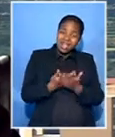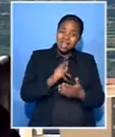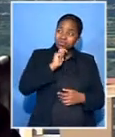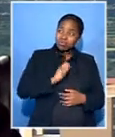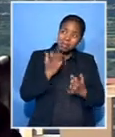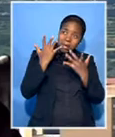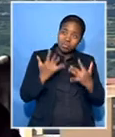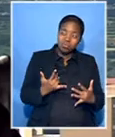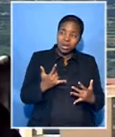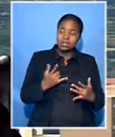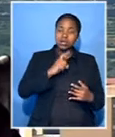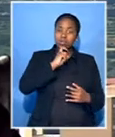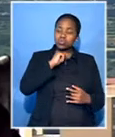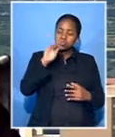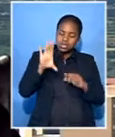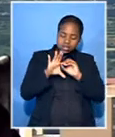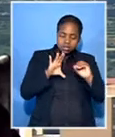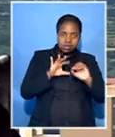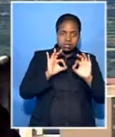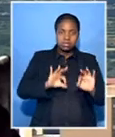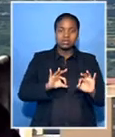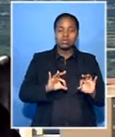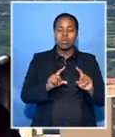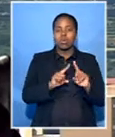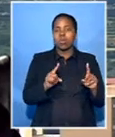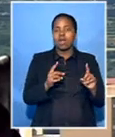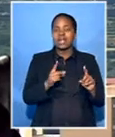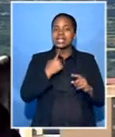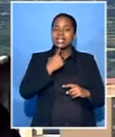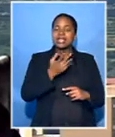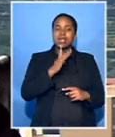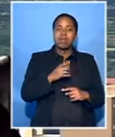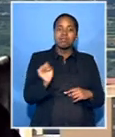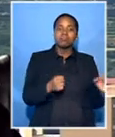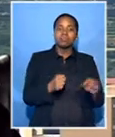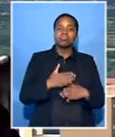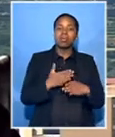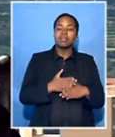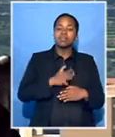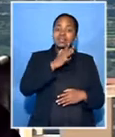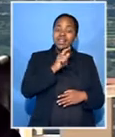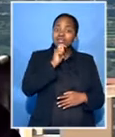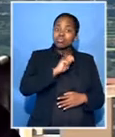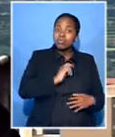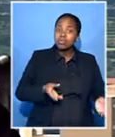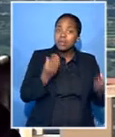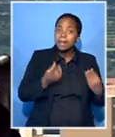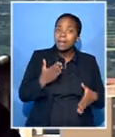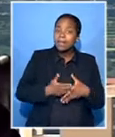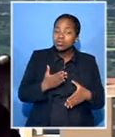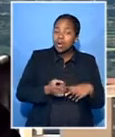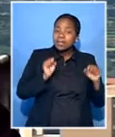of the budget? There's controversy surrounding the number of jobs that has been created, whether those jobs were